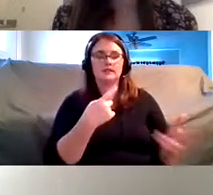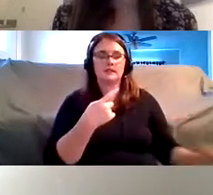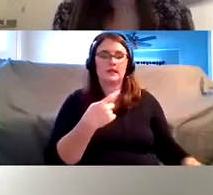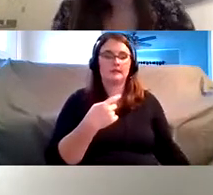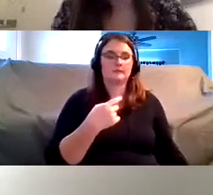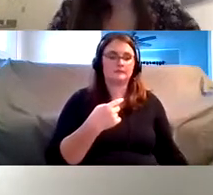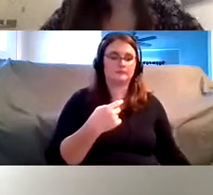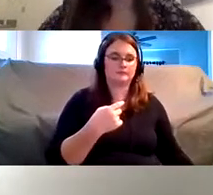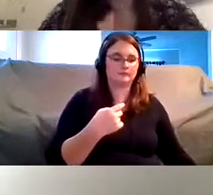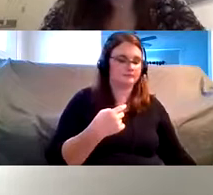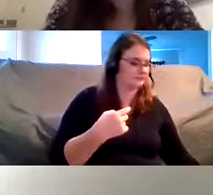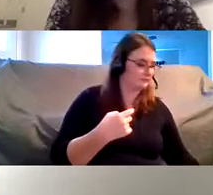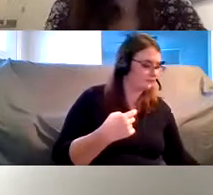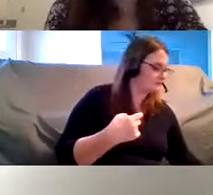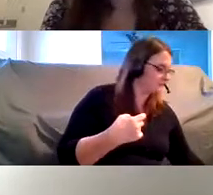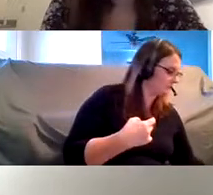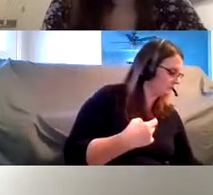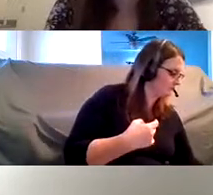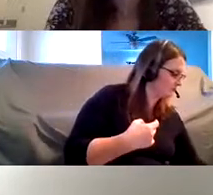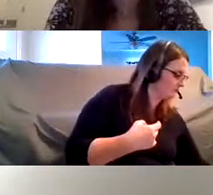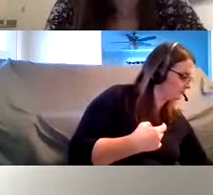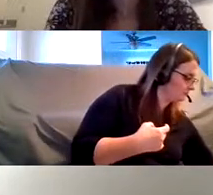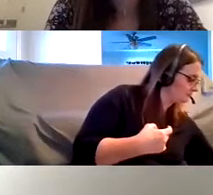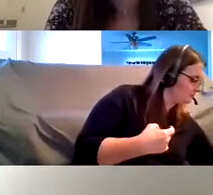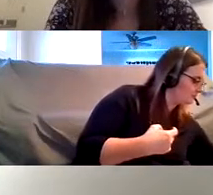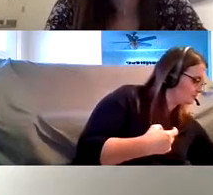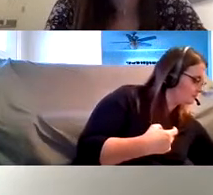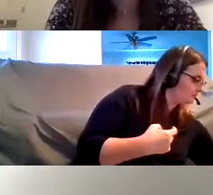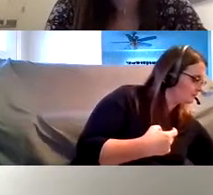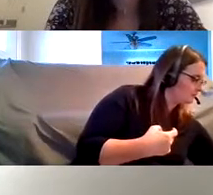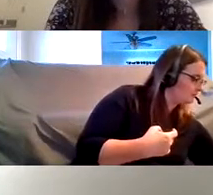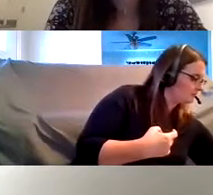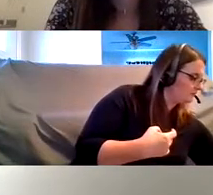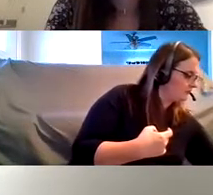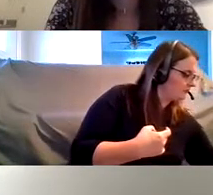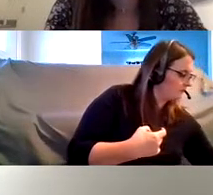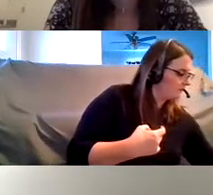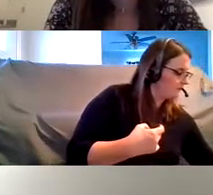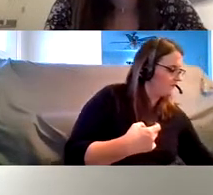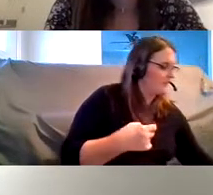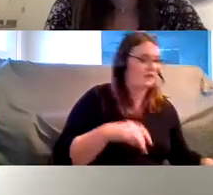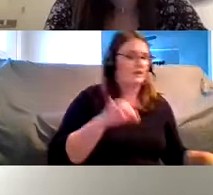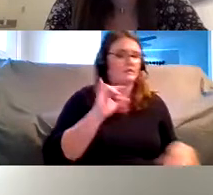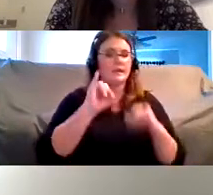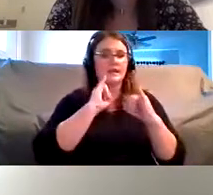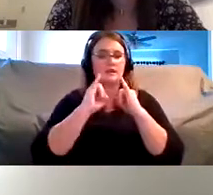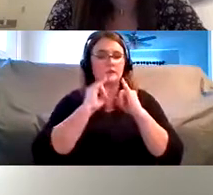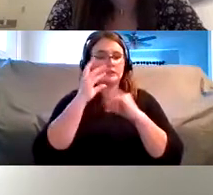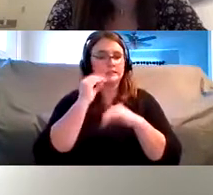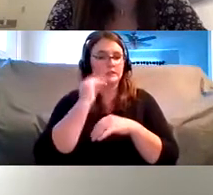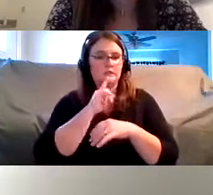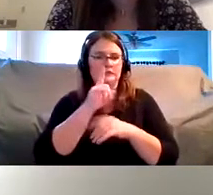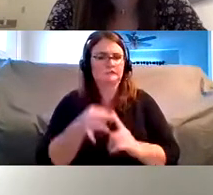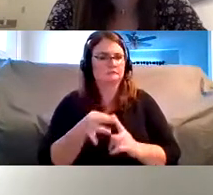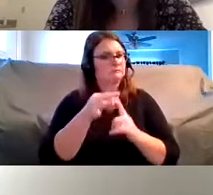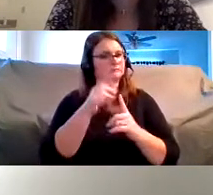of residency. And it was a unique interview experience because there's actually two people at the same time, which